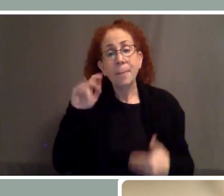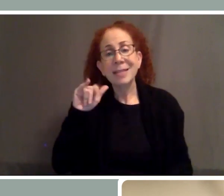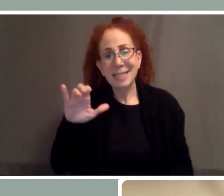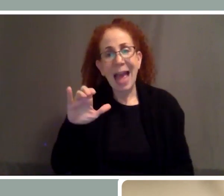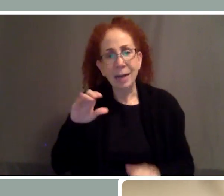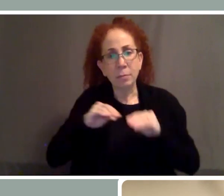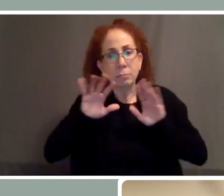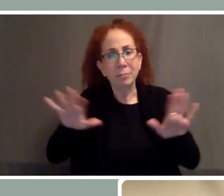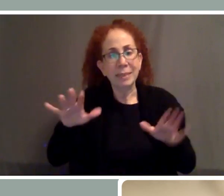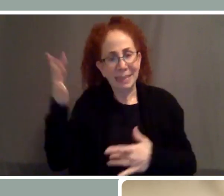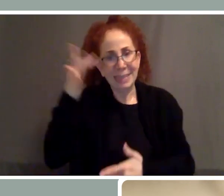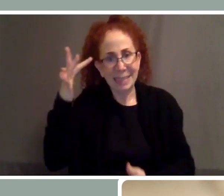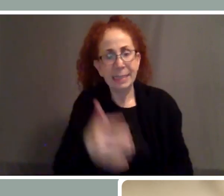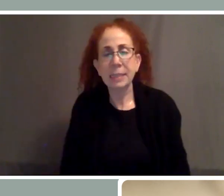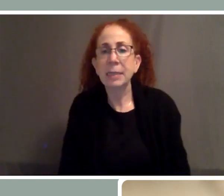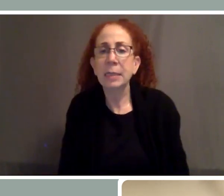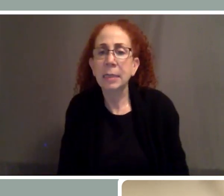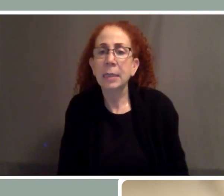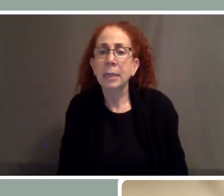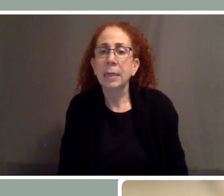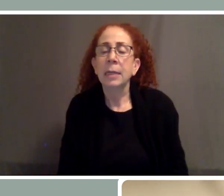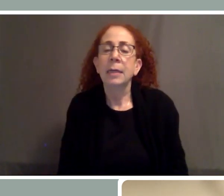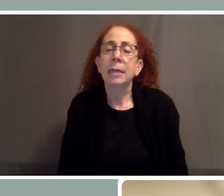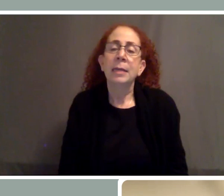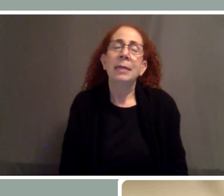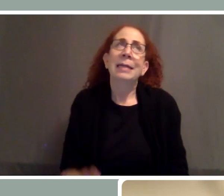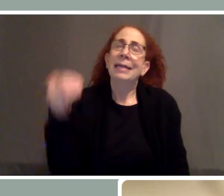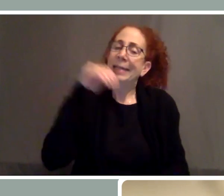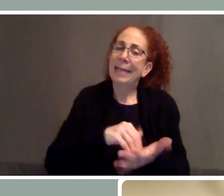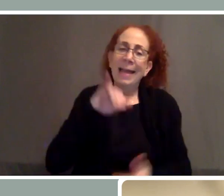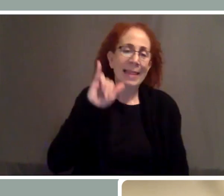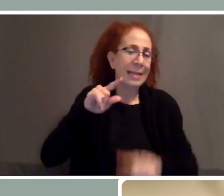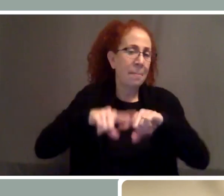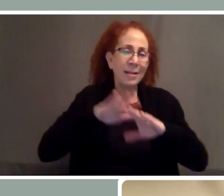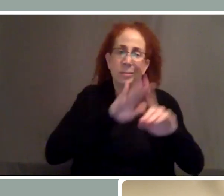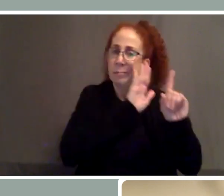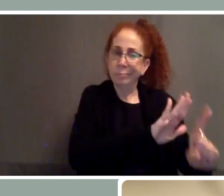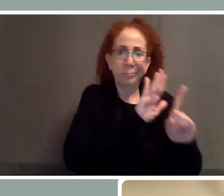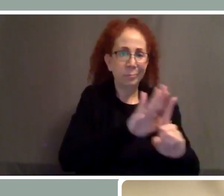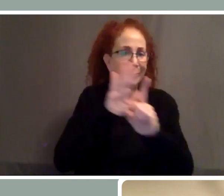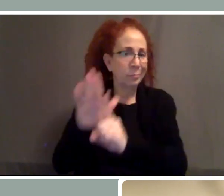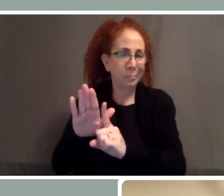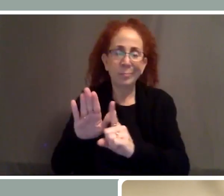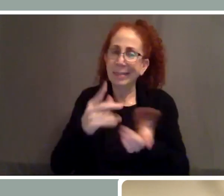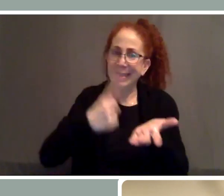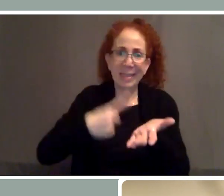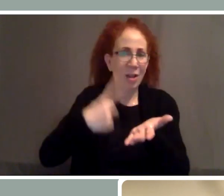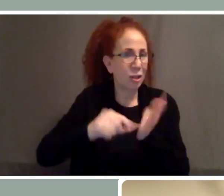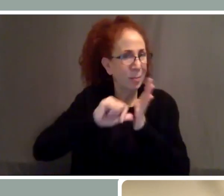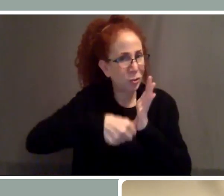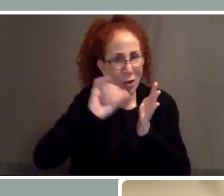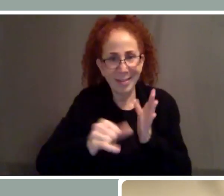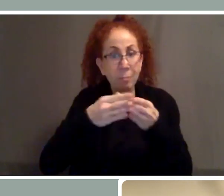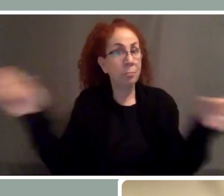disease? And, that again is a very individual discussion. So let me just stress that it's